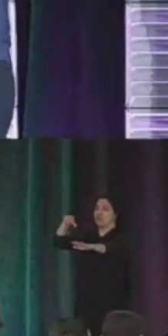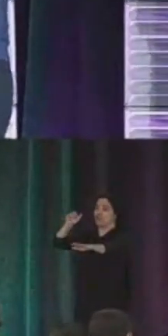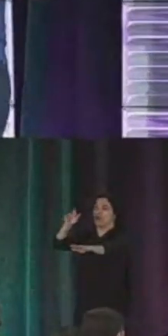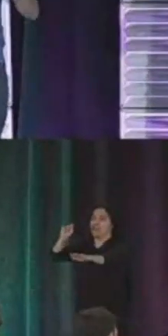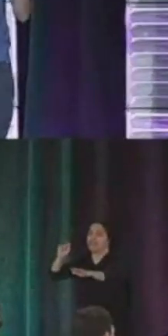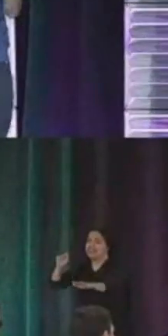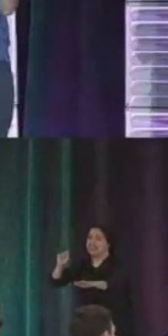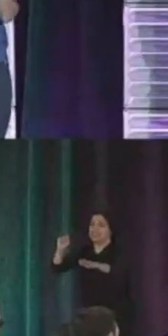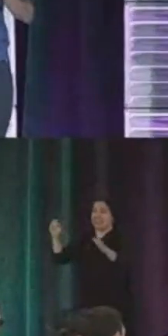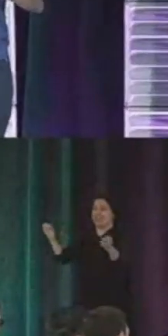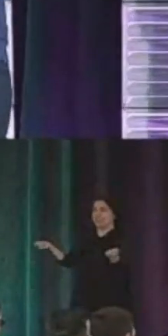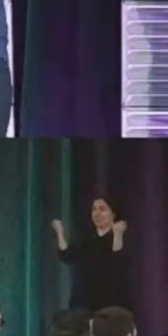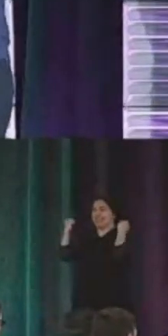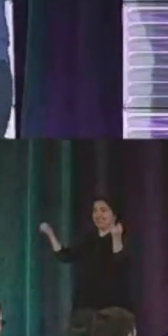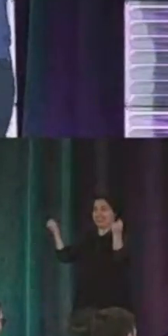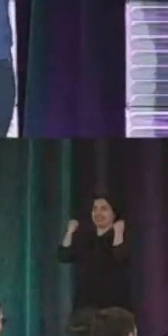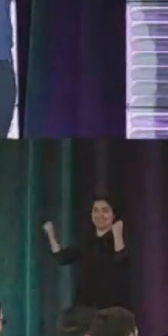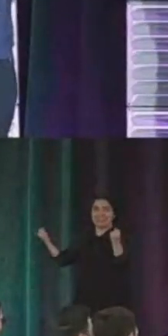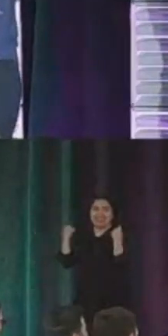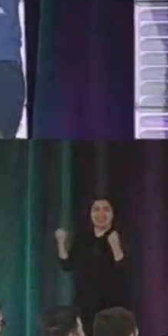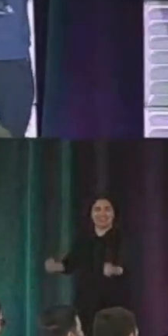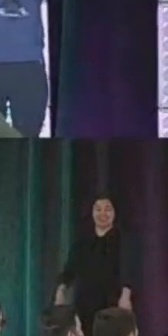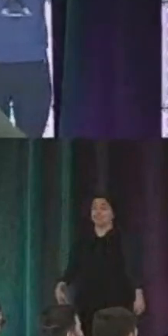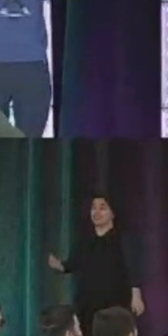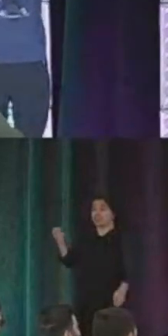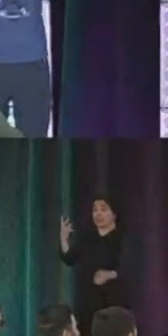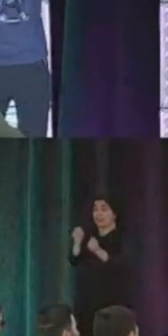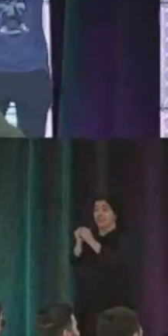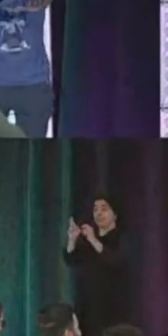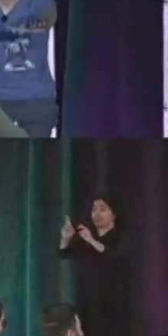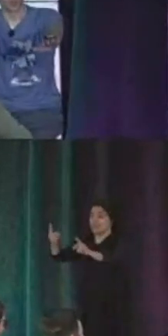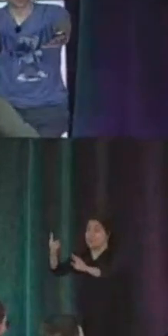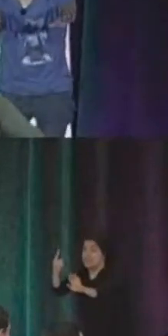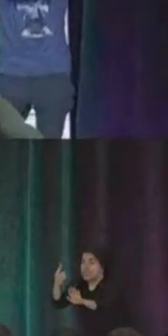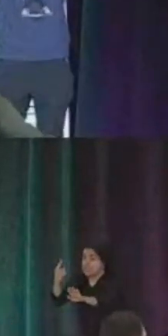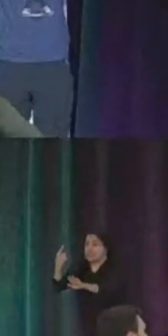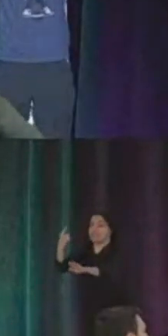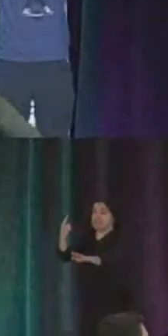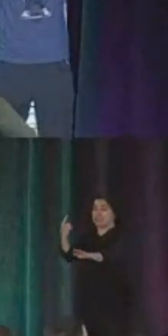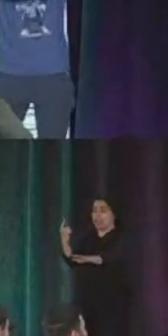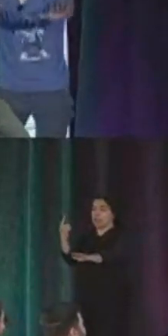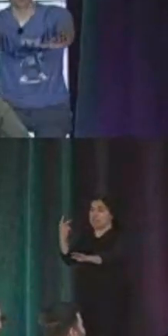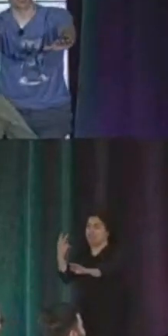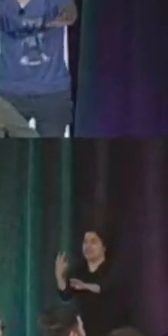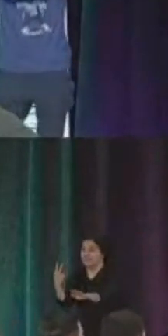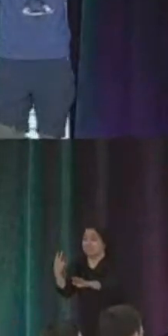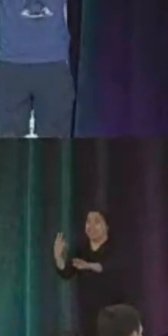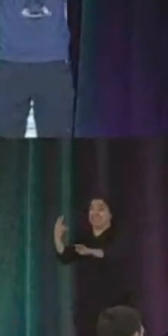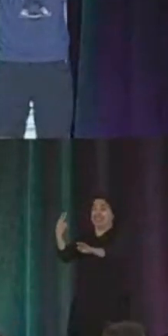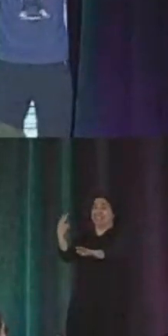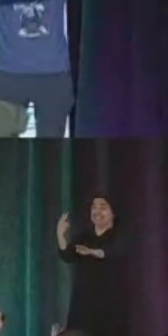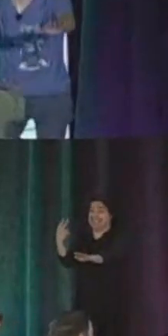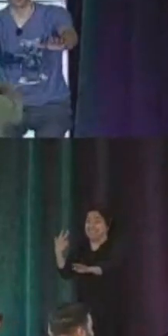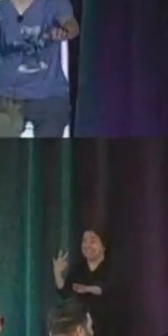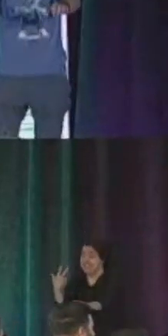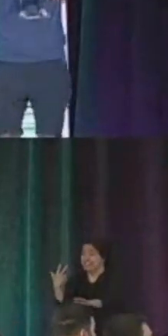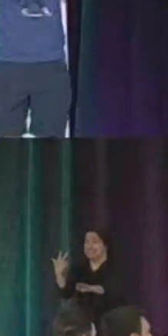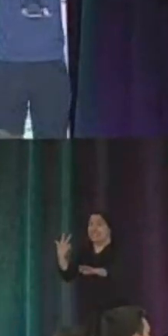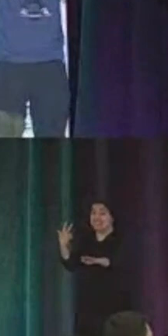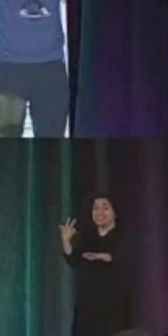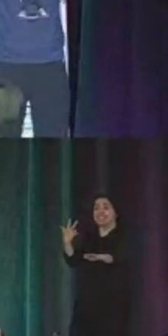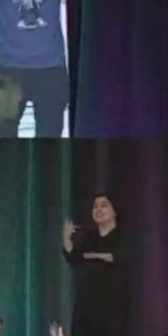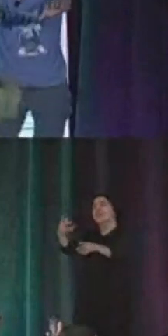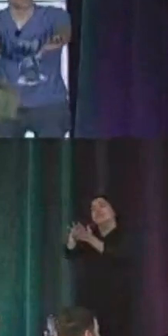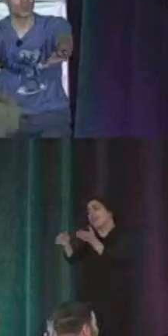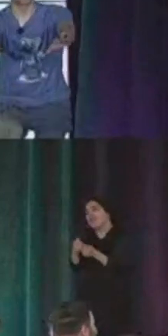Yeah. So we're going to do 12 of these together. Ready? 1, 2, 3. Oh, you got to